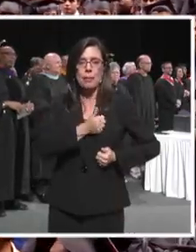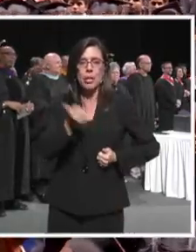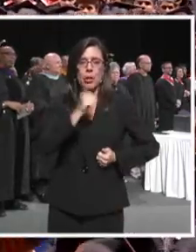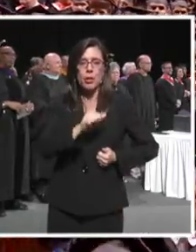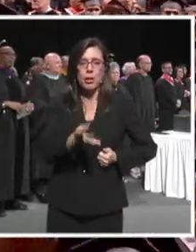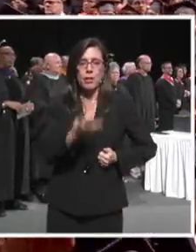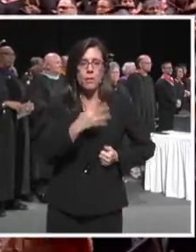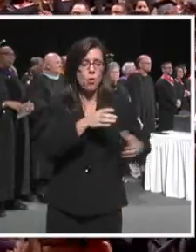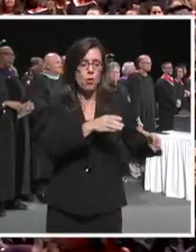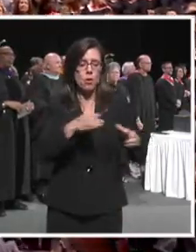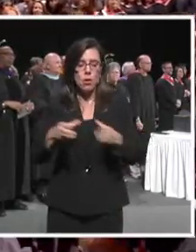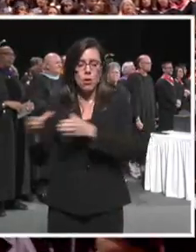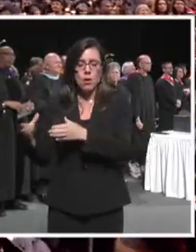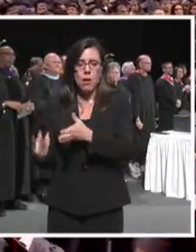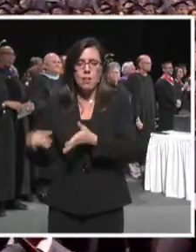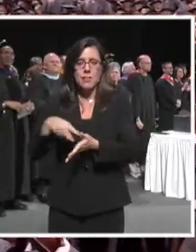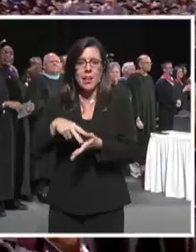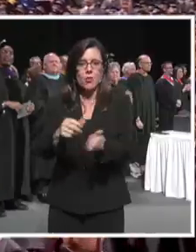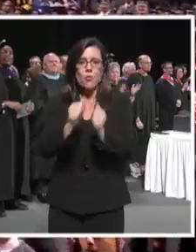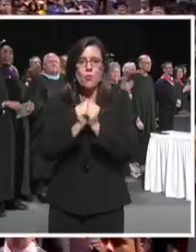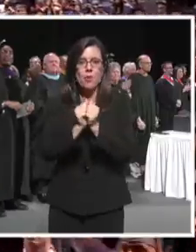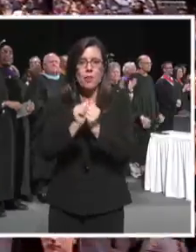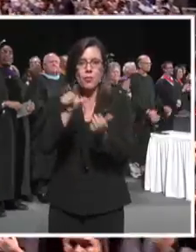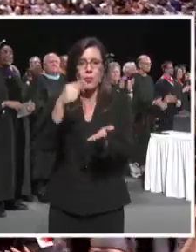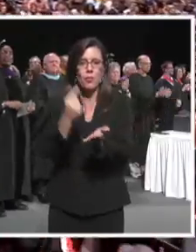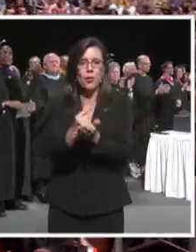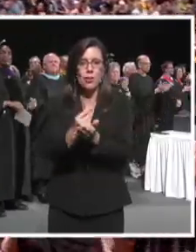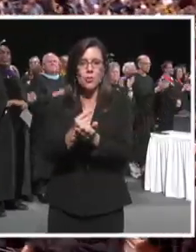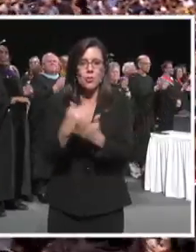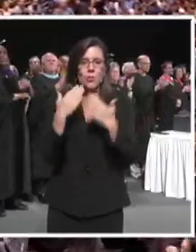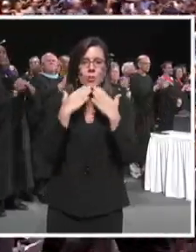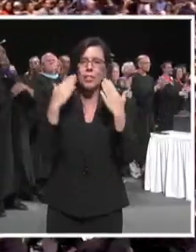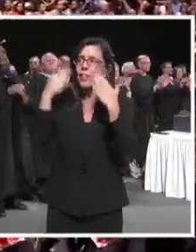please stand with these graduates so that we can thank you.